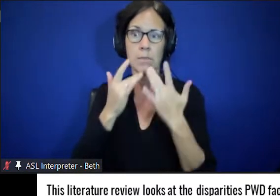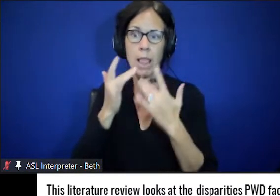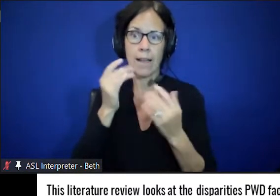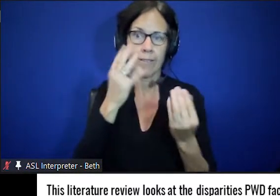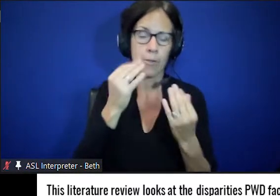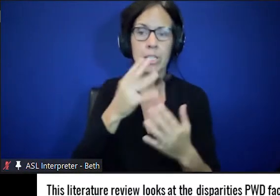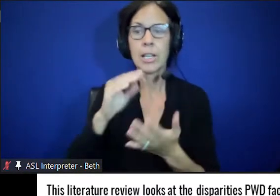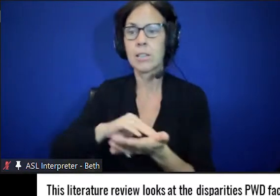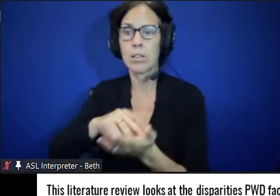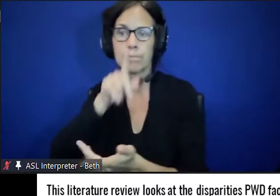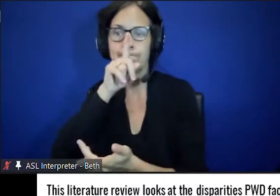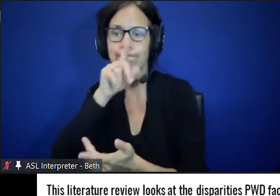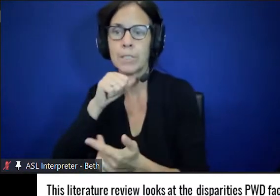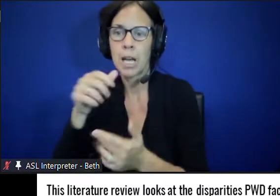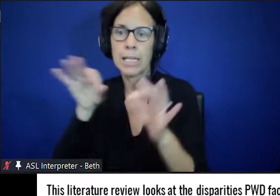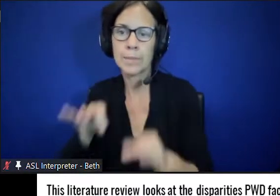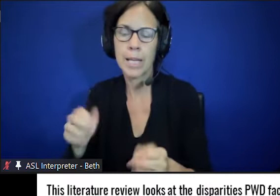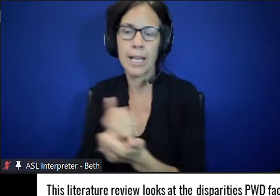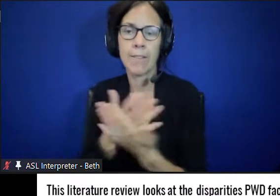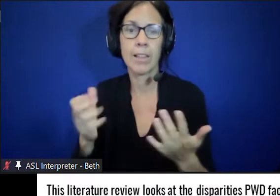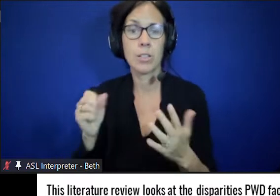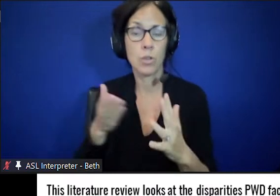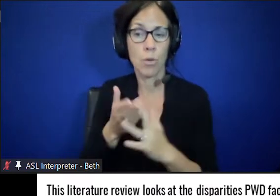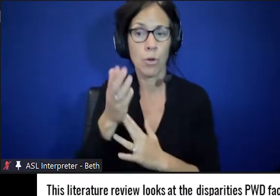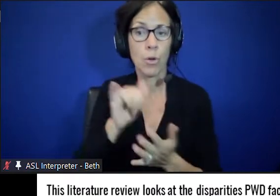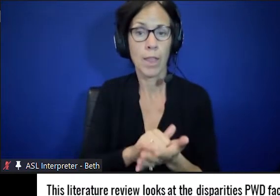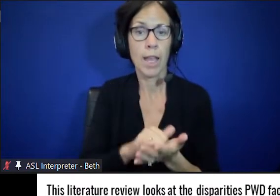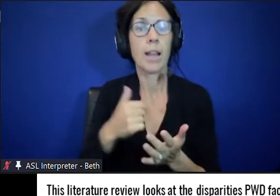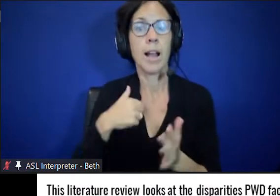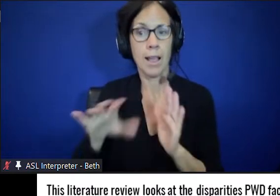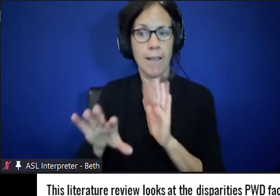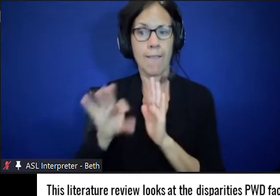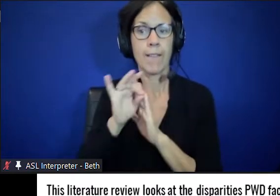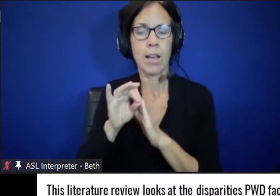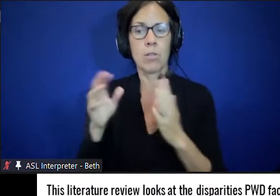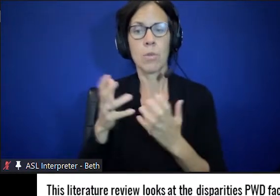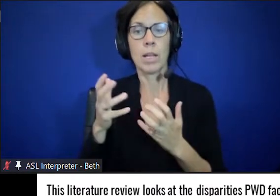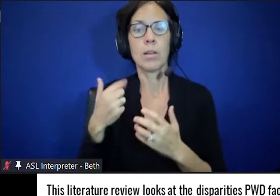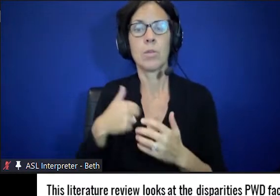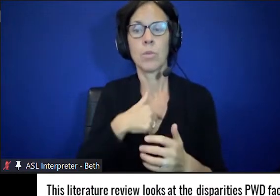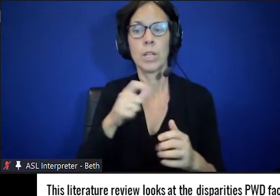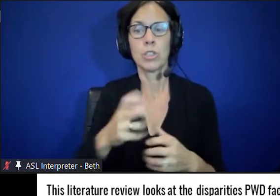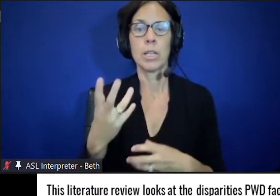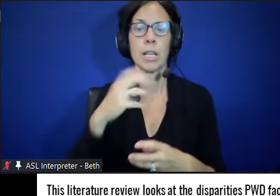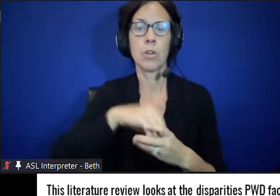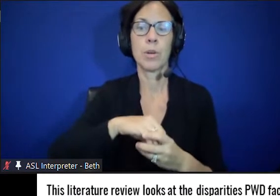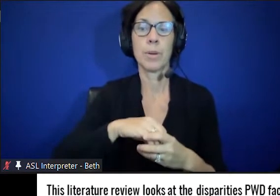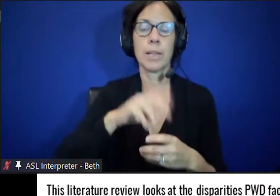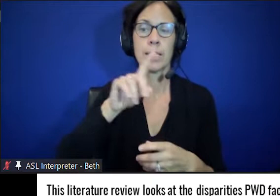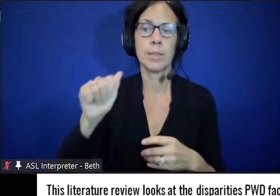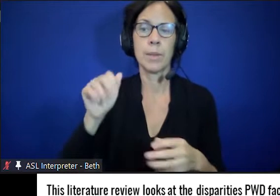it. So through this, I have found that we should incorporate disability justice